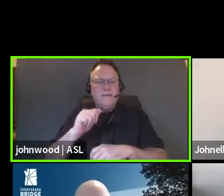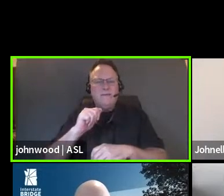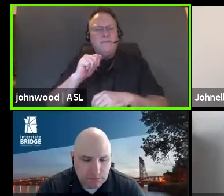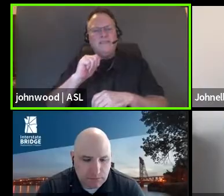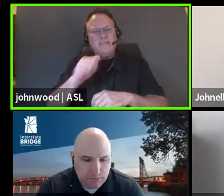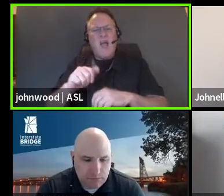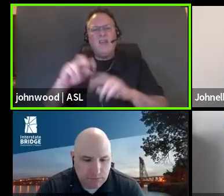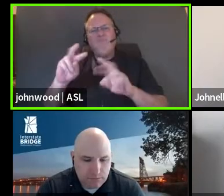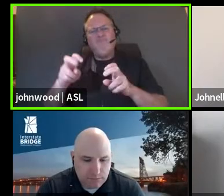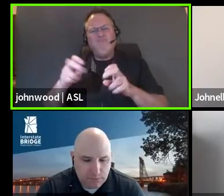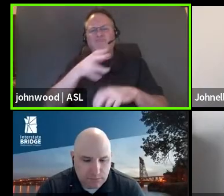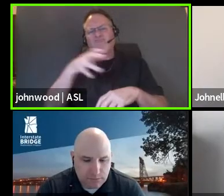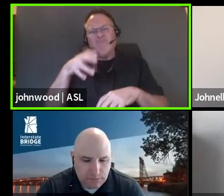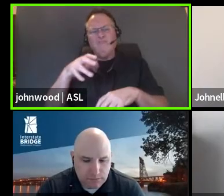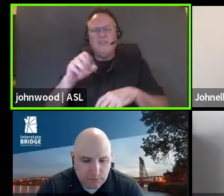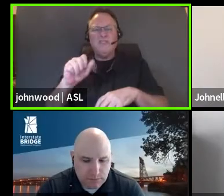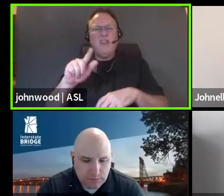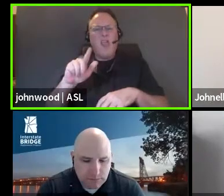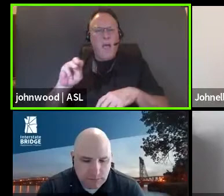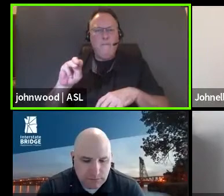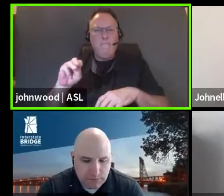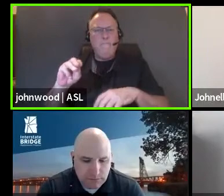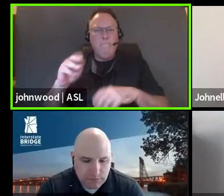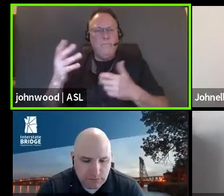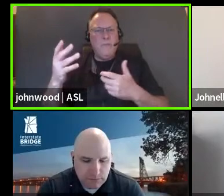slum, and it was not